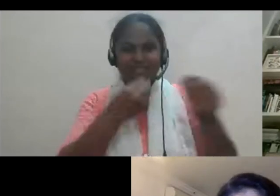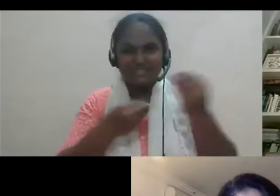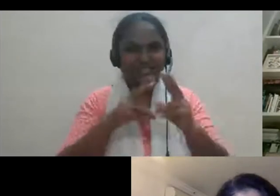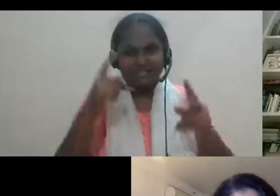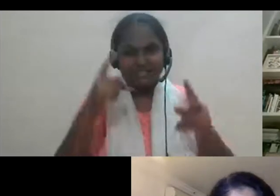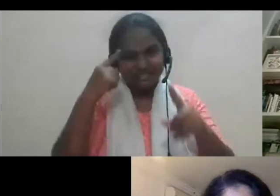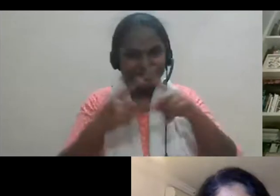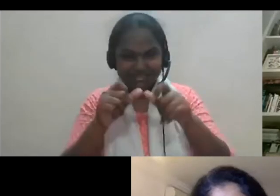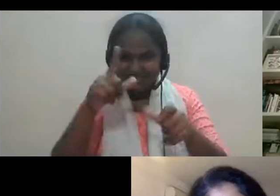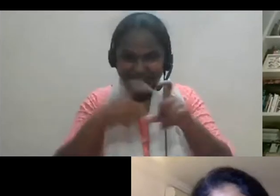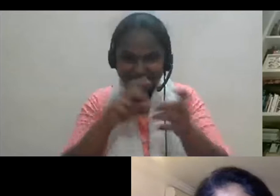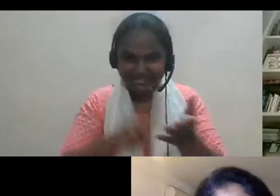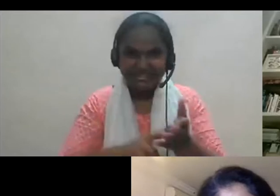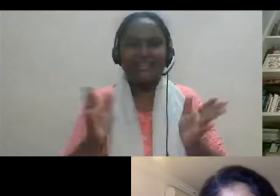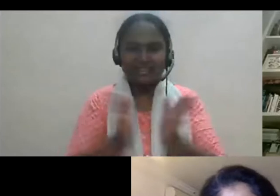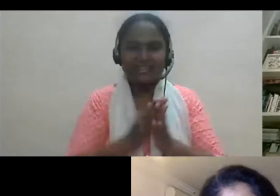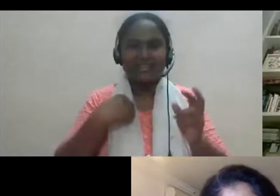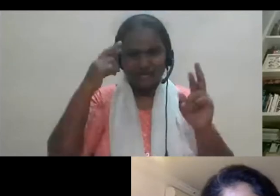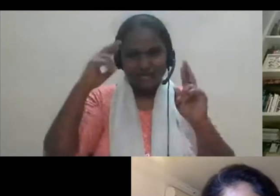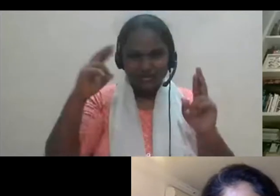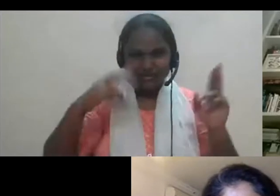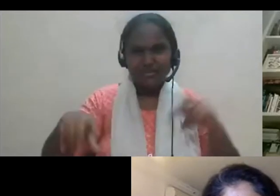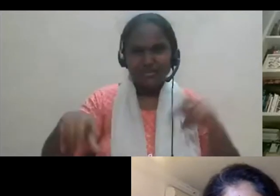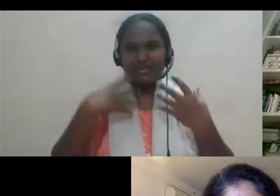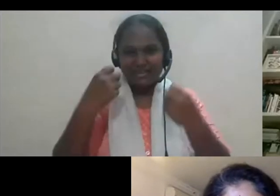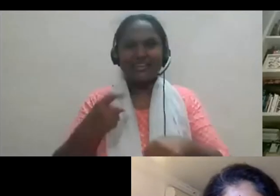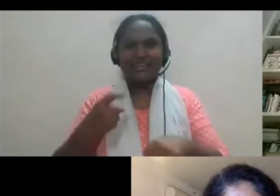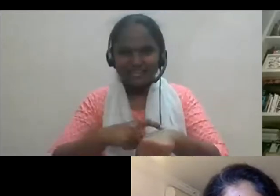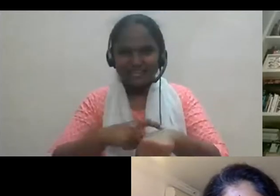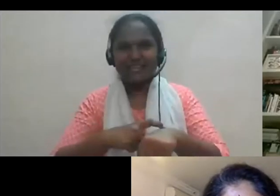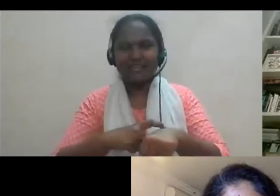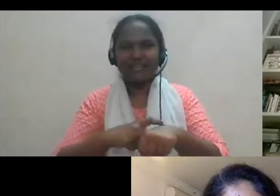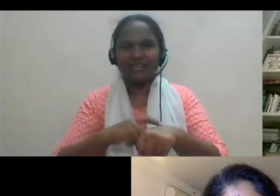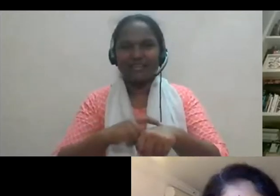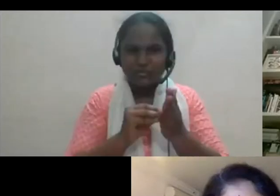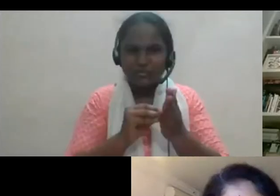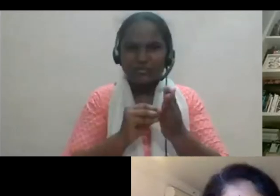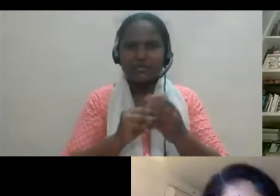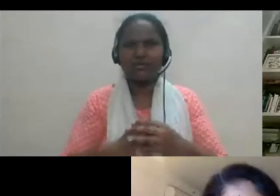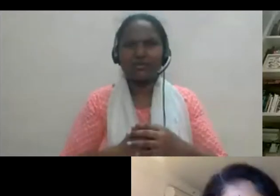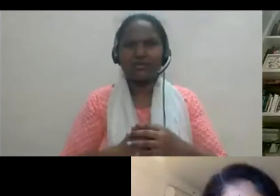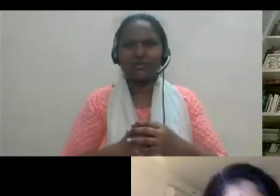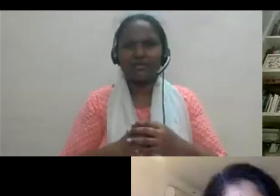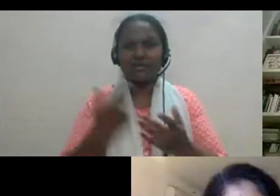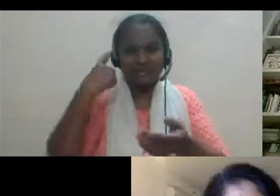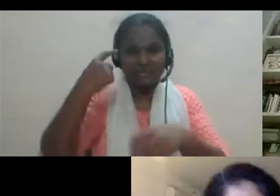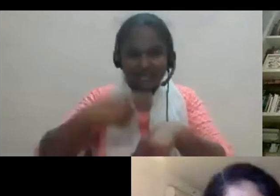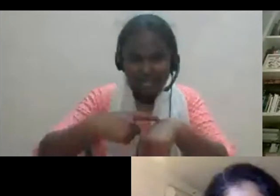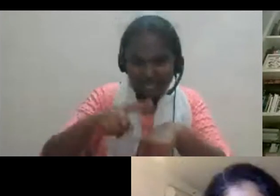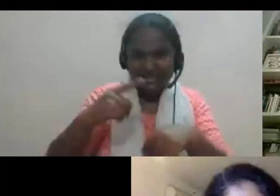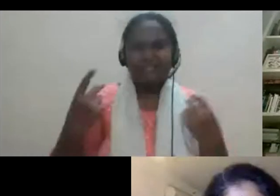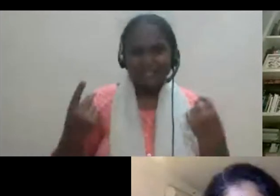challenging. and I hope I have the time to pose, the opportunity soon